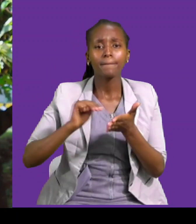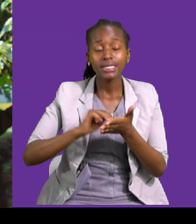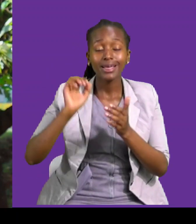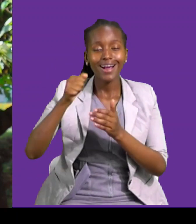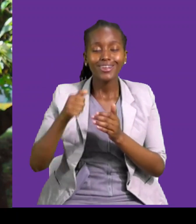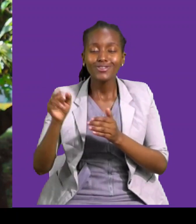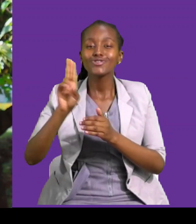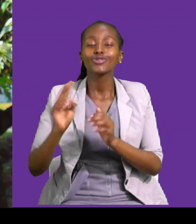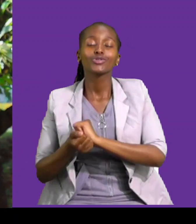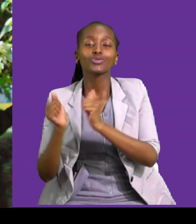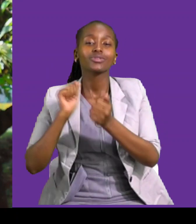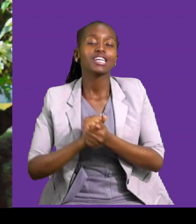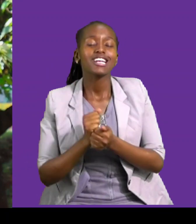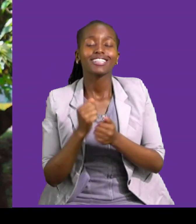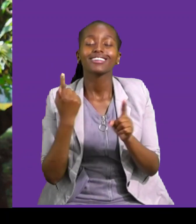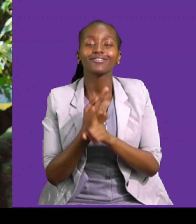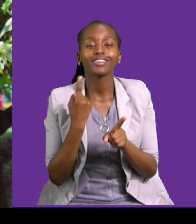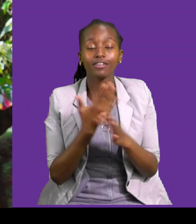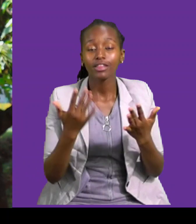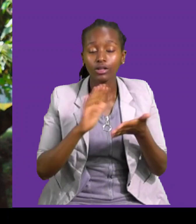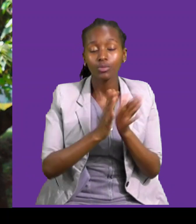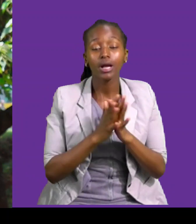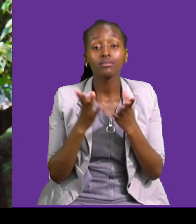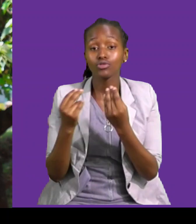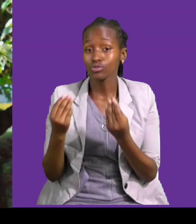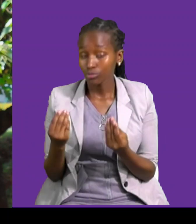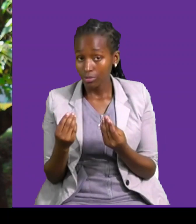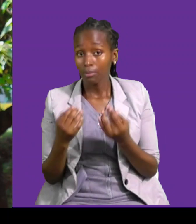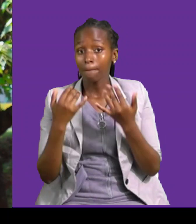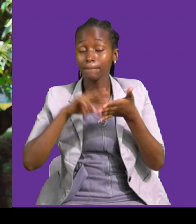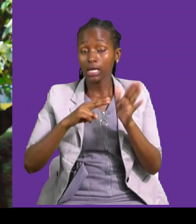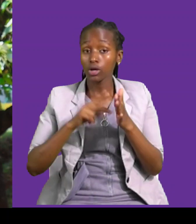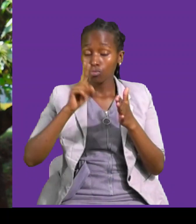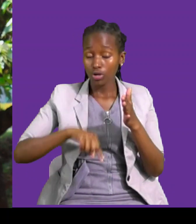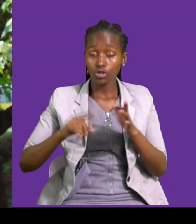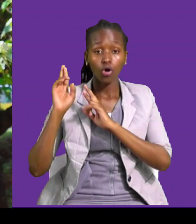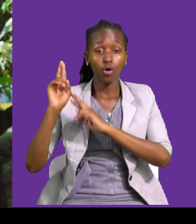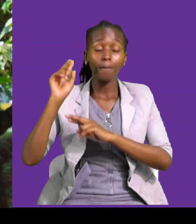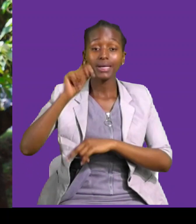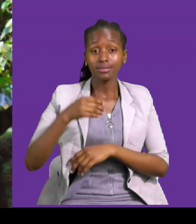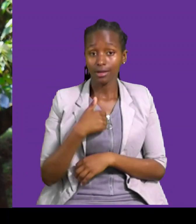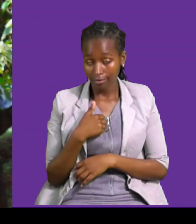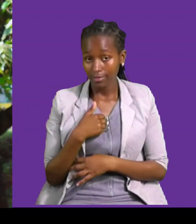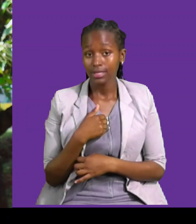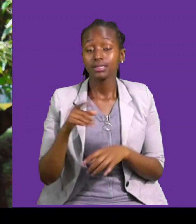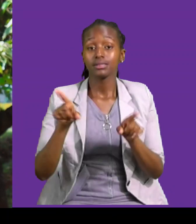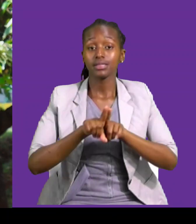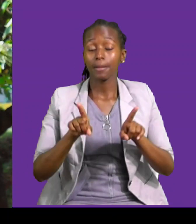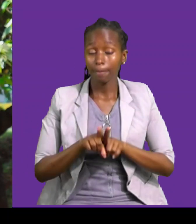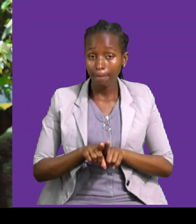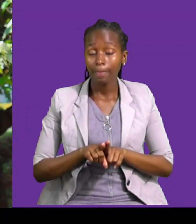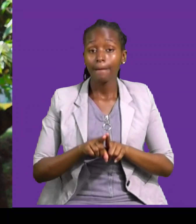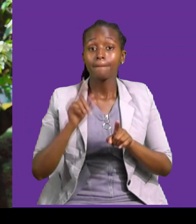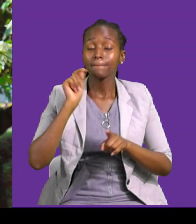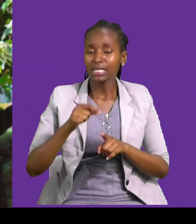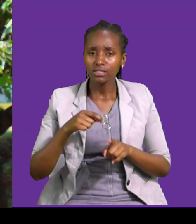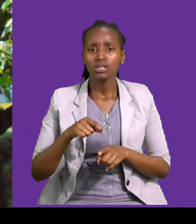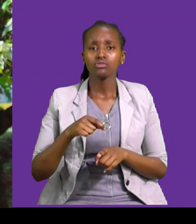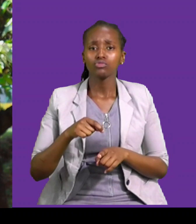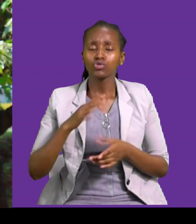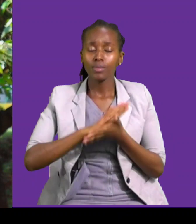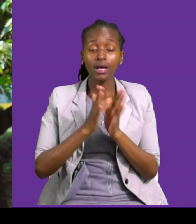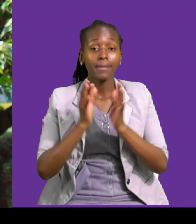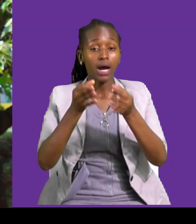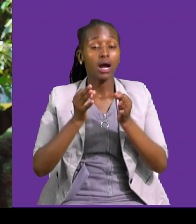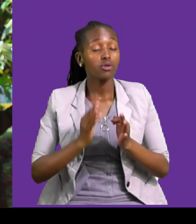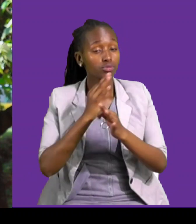The only thing that we're missing is we have to believe in it. We have to have hope. We don't have to. We have to get ourselves accountable and not say, "Hey,